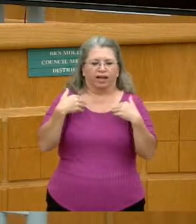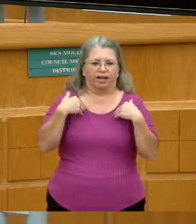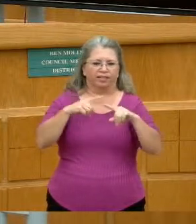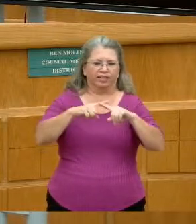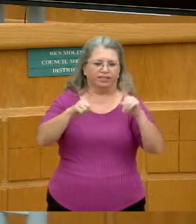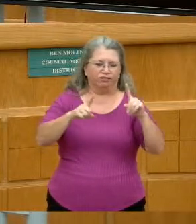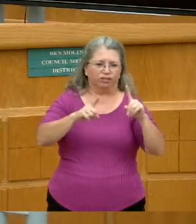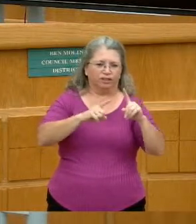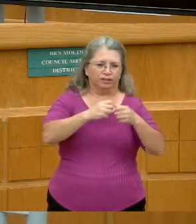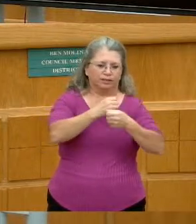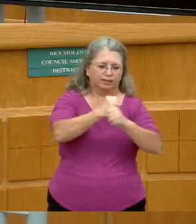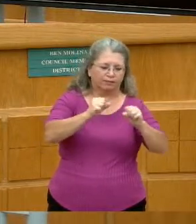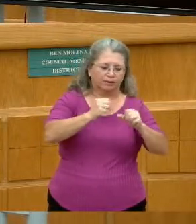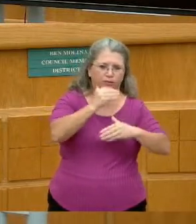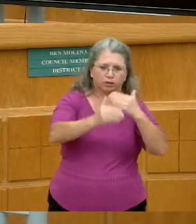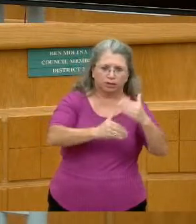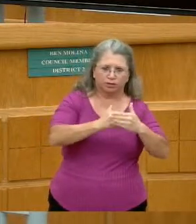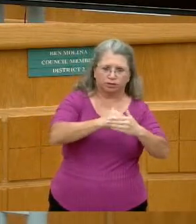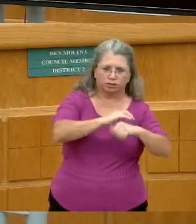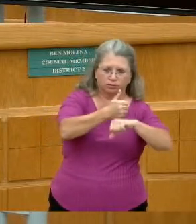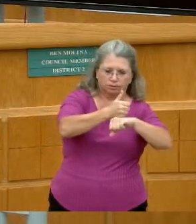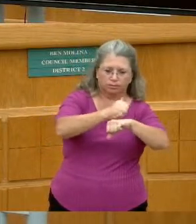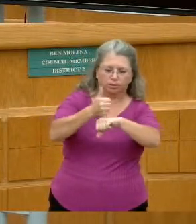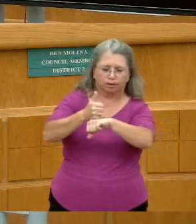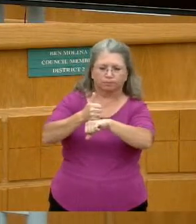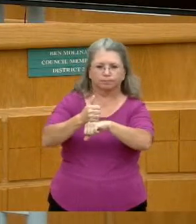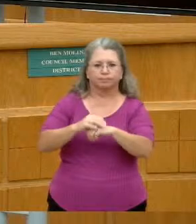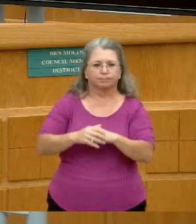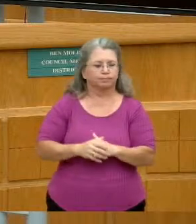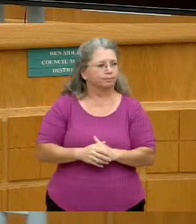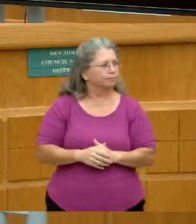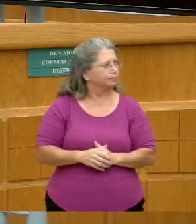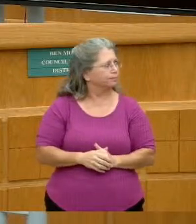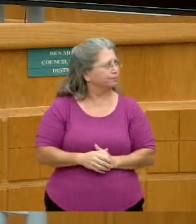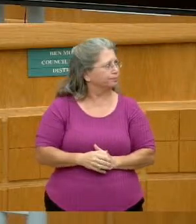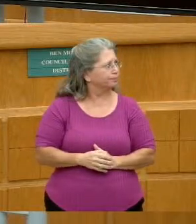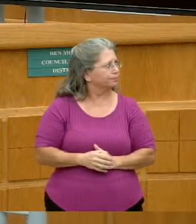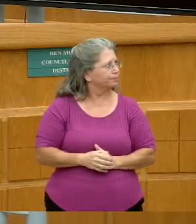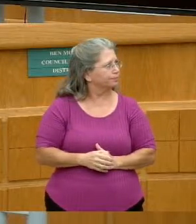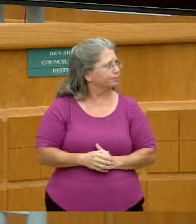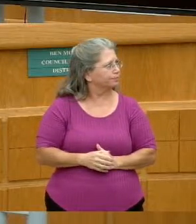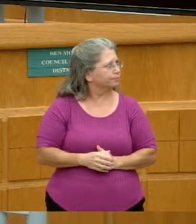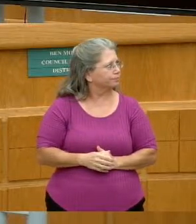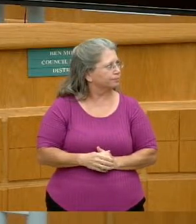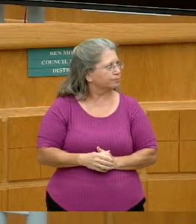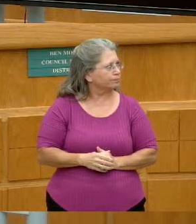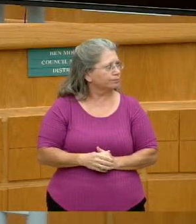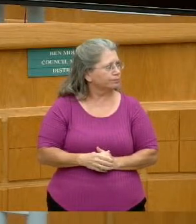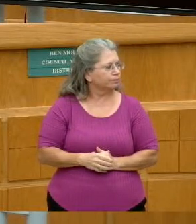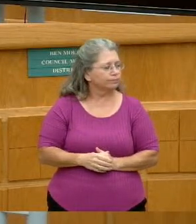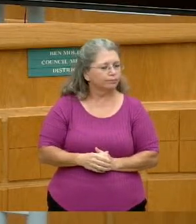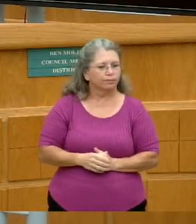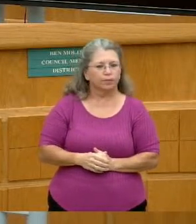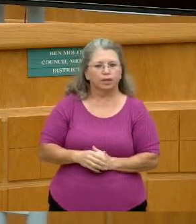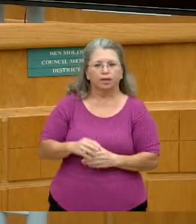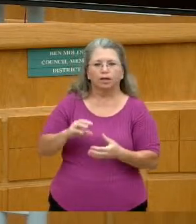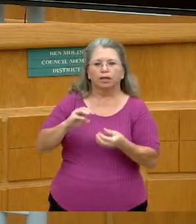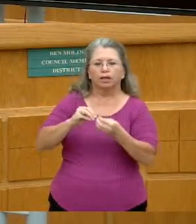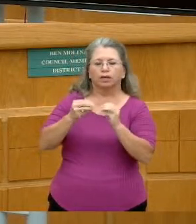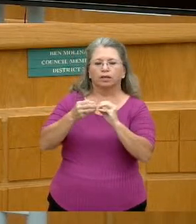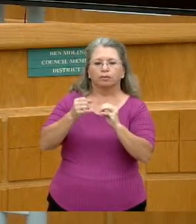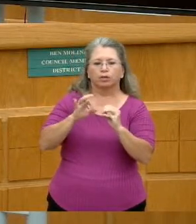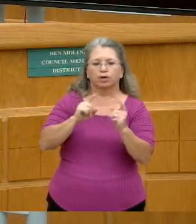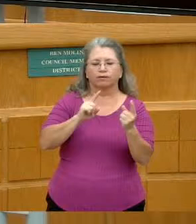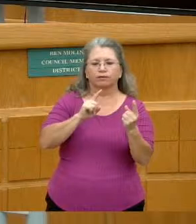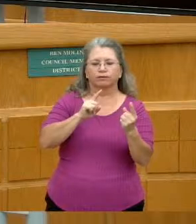taken, and whether it's putting them in place or rolling them back. In terms of number of encounters, this metric